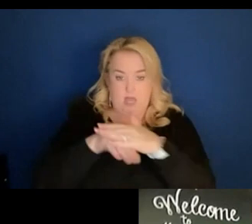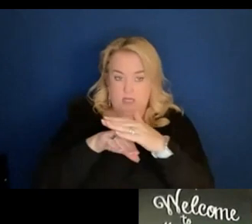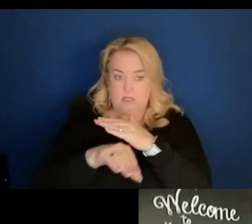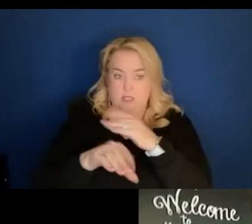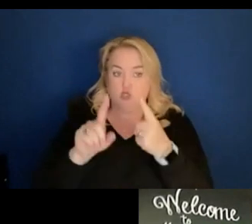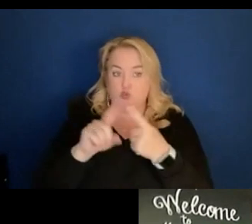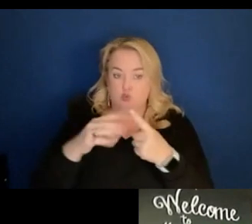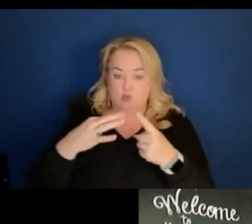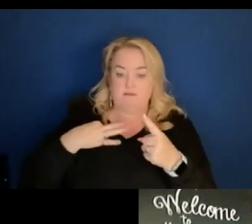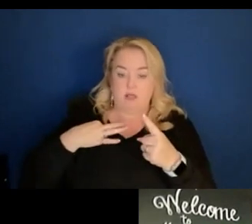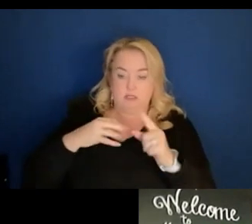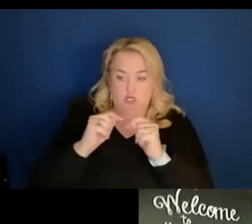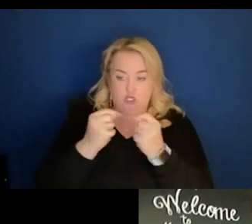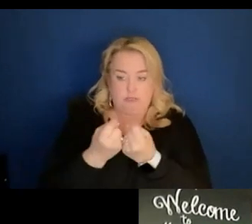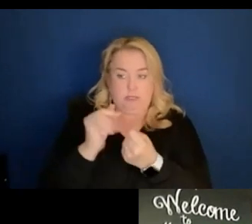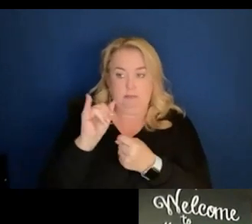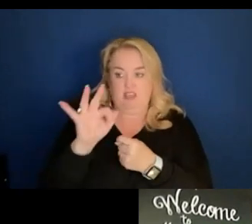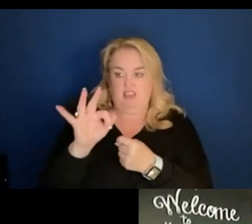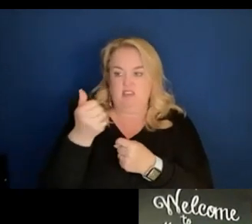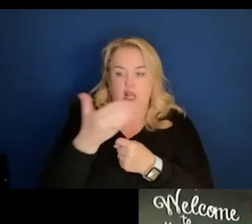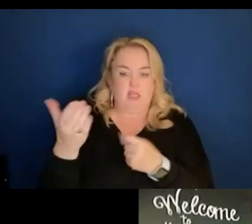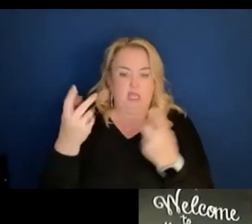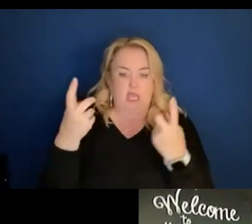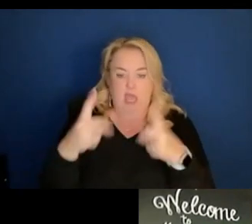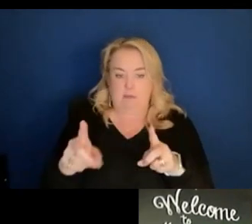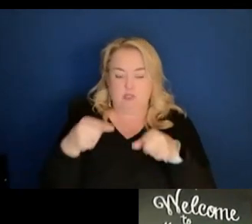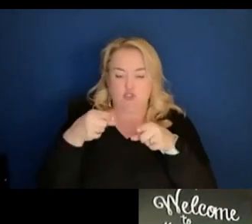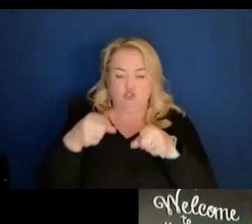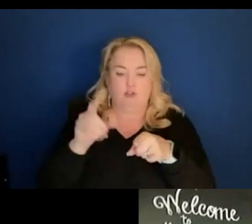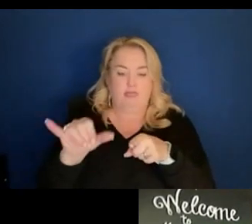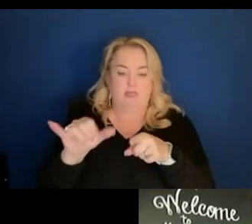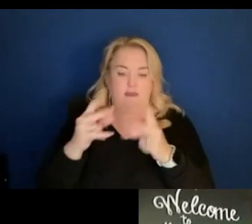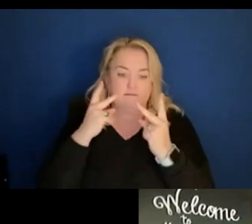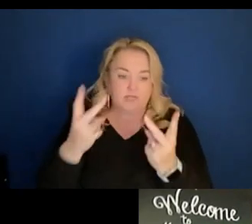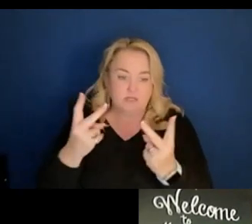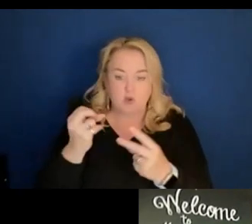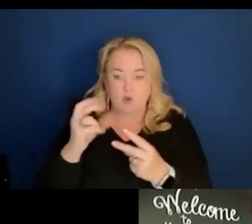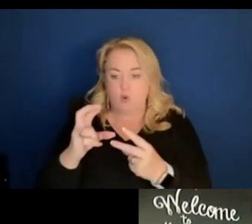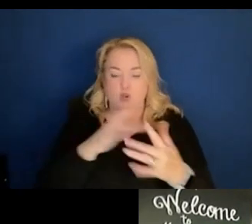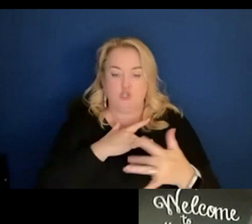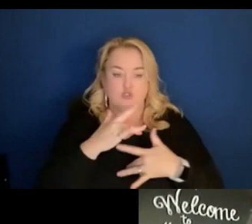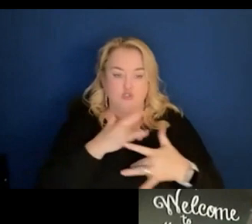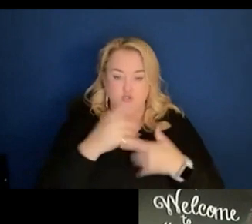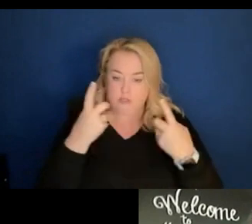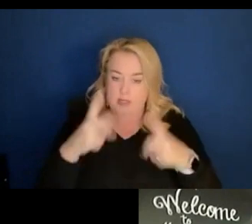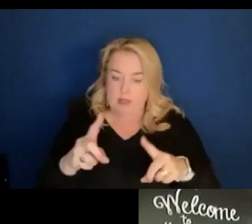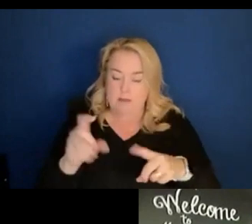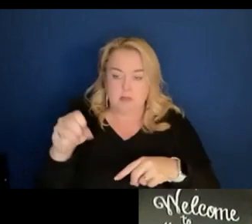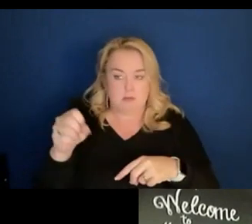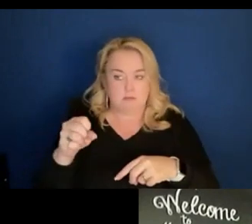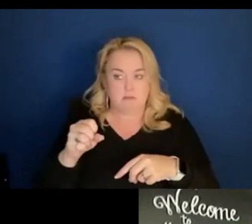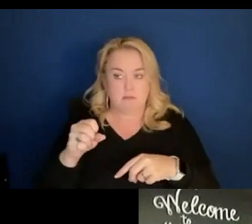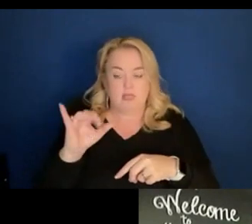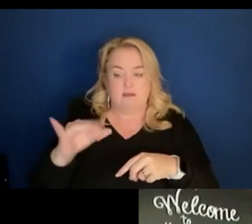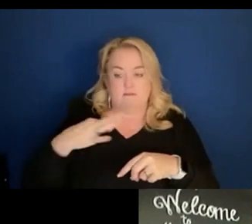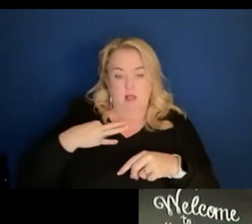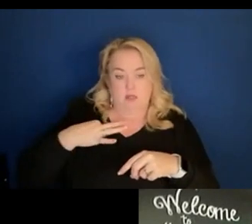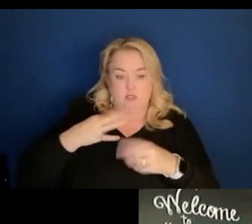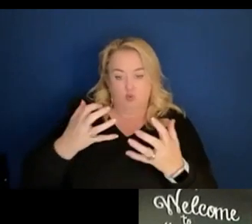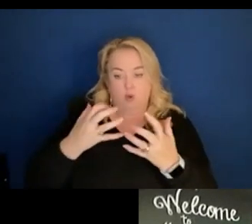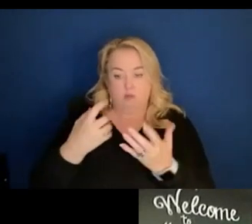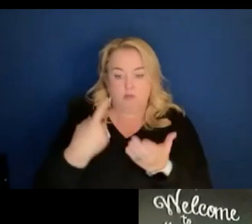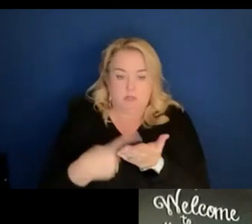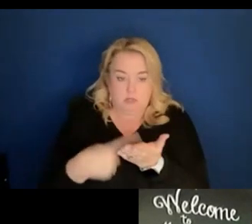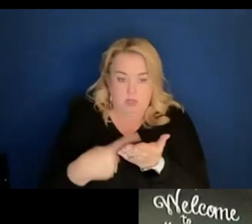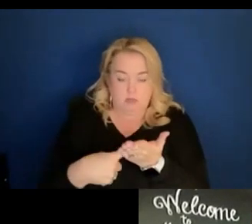our volunteer team should anything happen during the course of a visit or should any concerns arise that the volunteer would like to talk